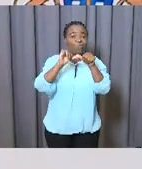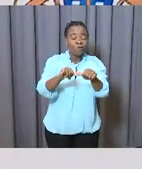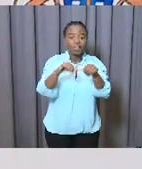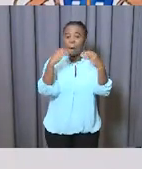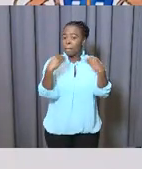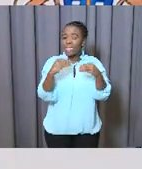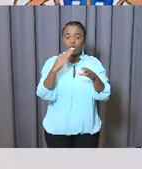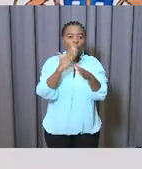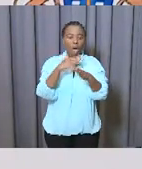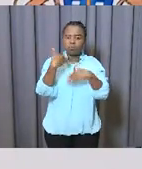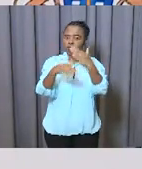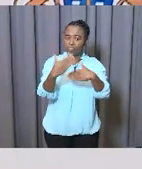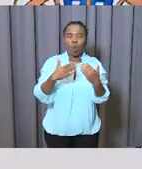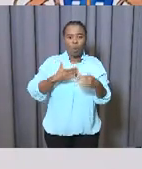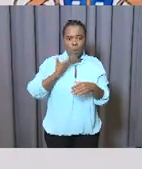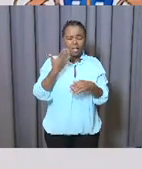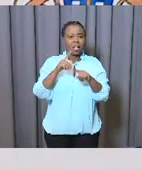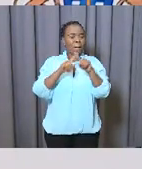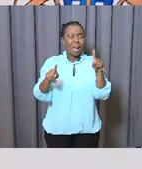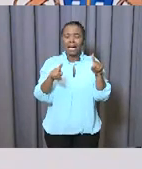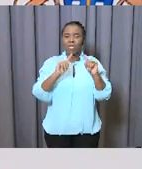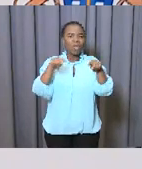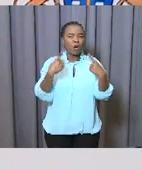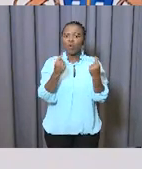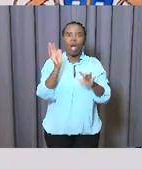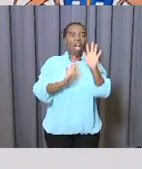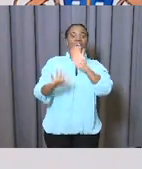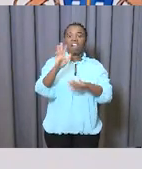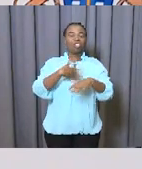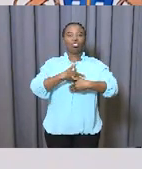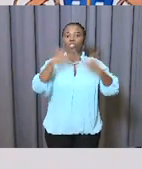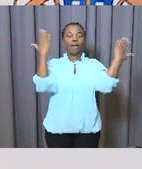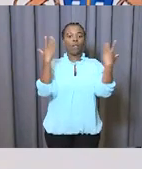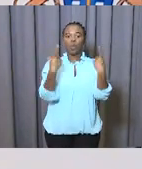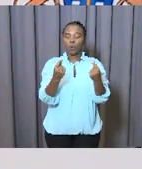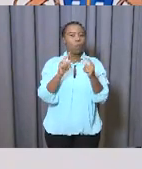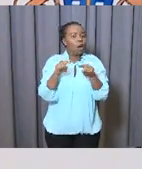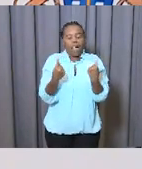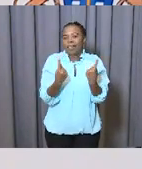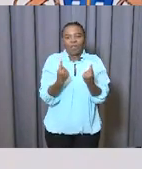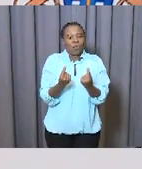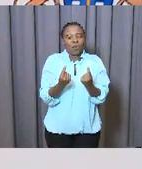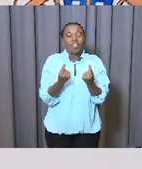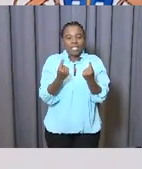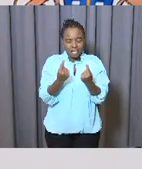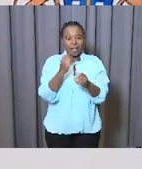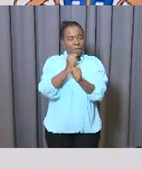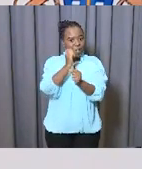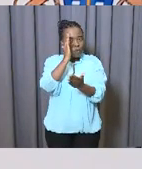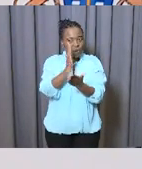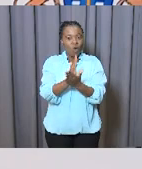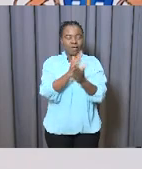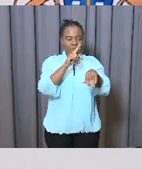able to work. But we're not going to be reckless about it. We're not going to just do it at all cost. We must do it in